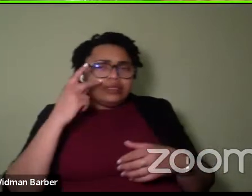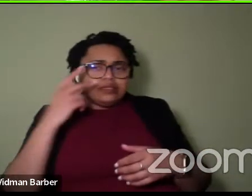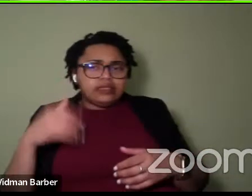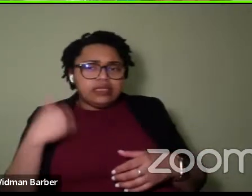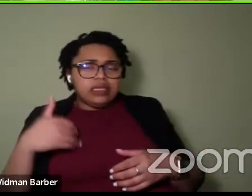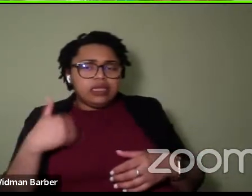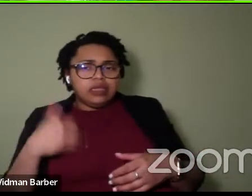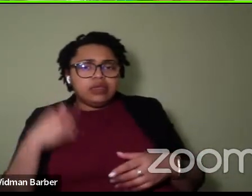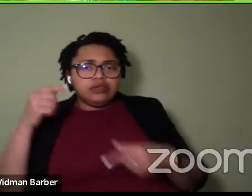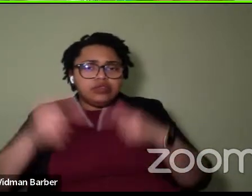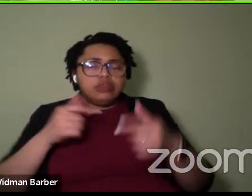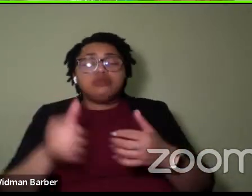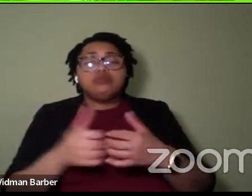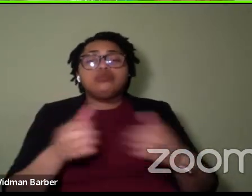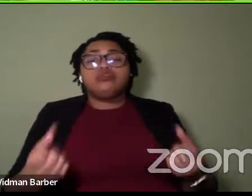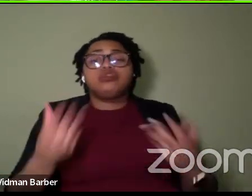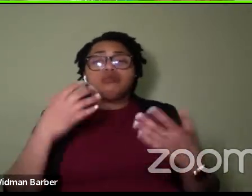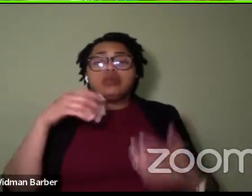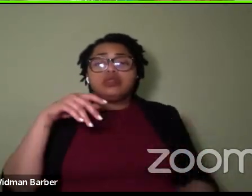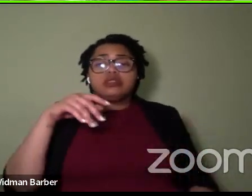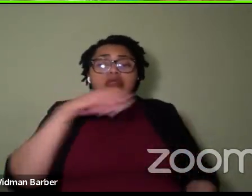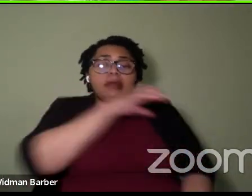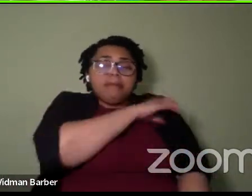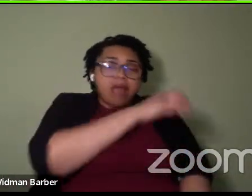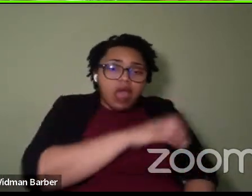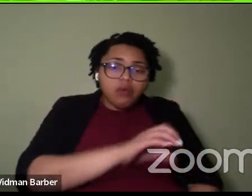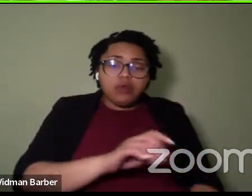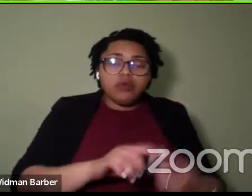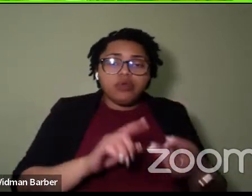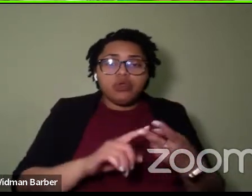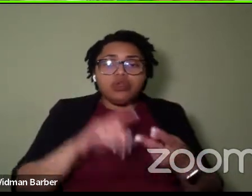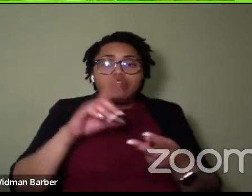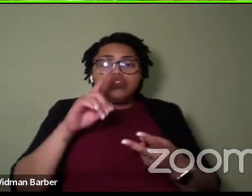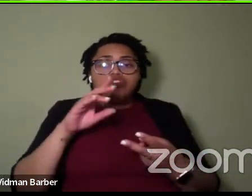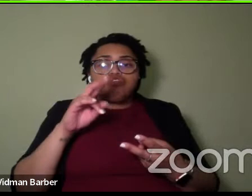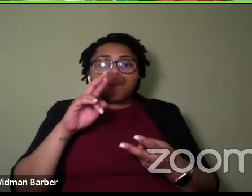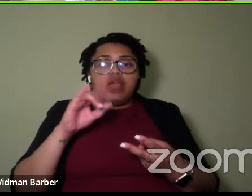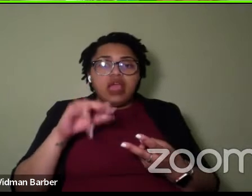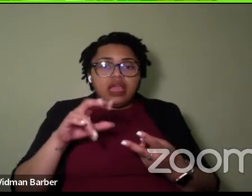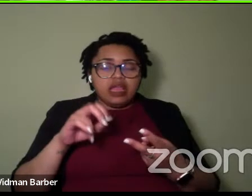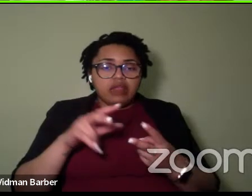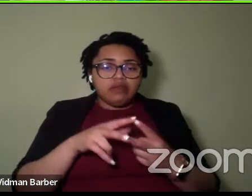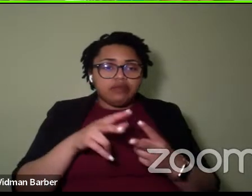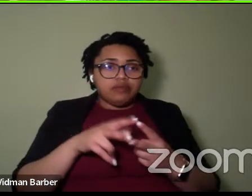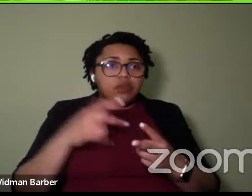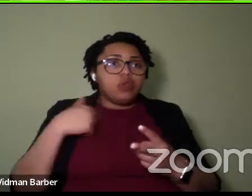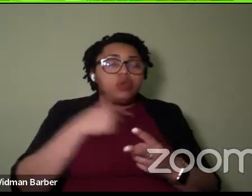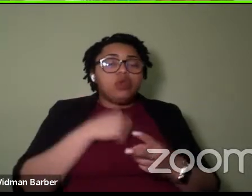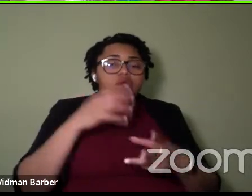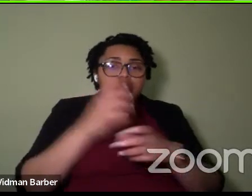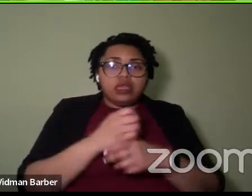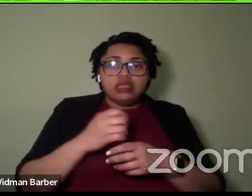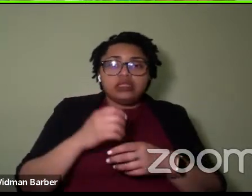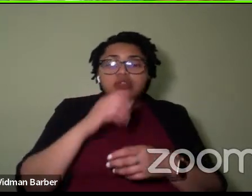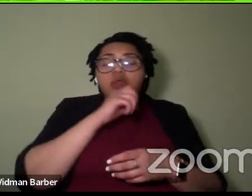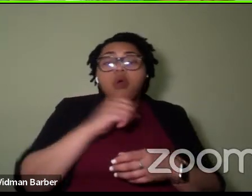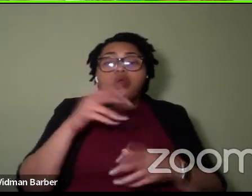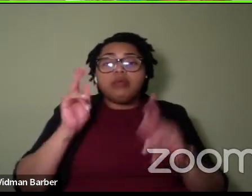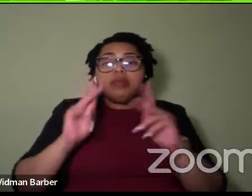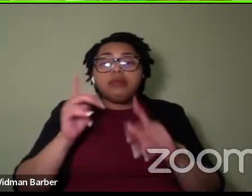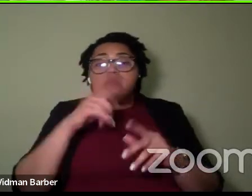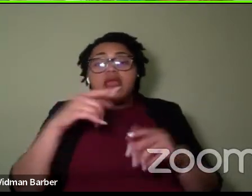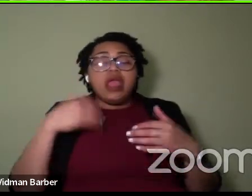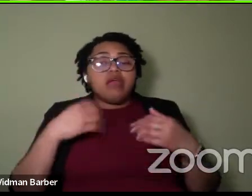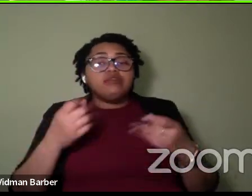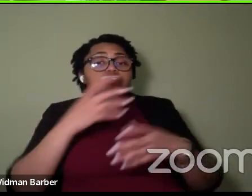like, we're getting to, to elder sometimes, when, they have so much power and they have so